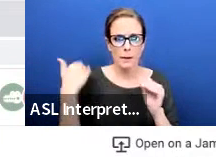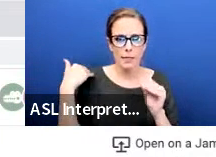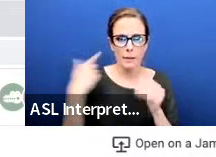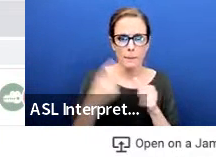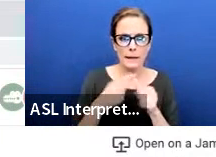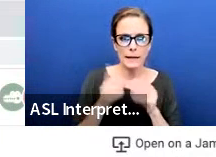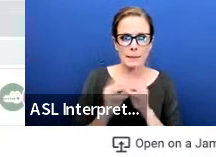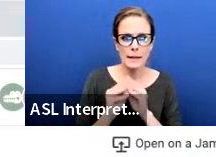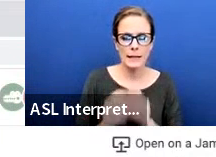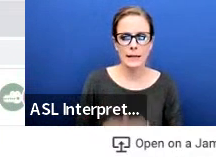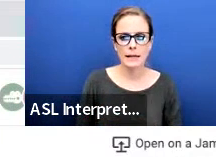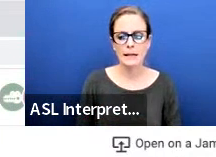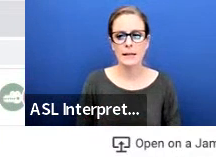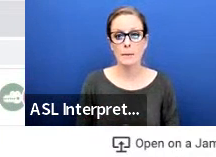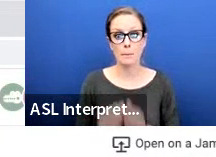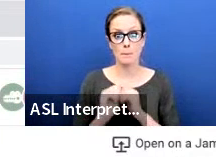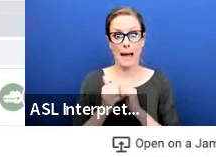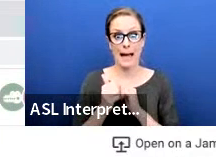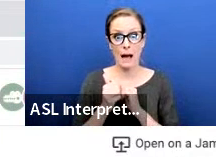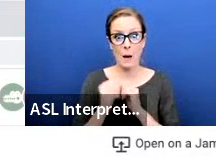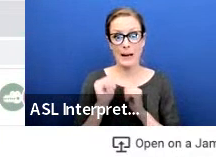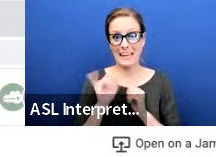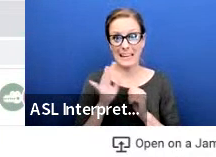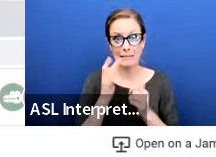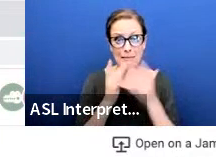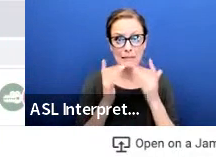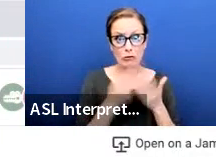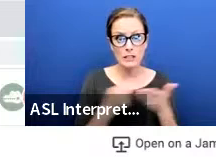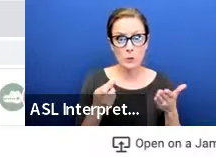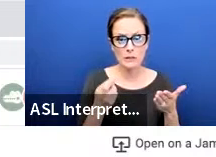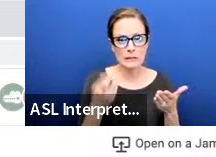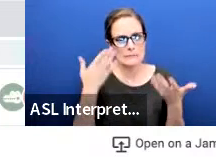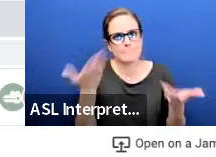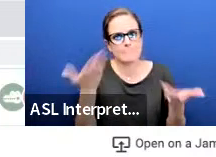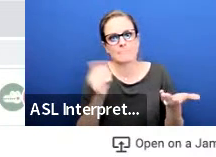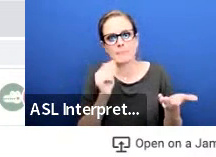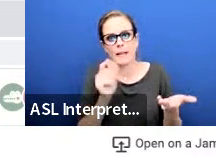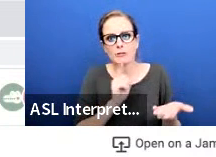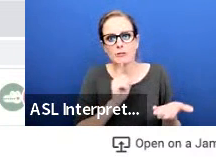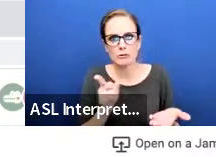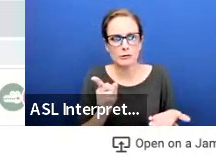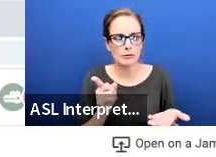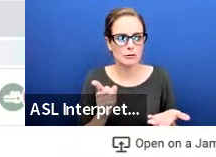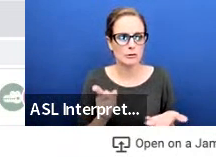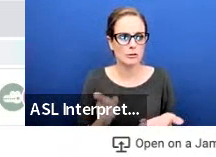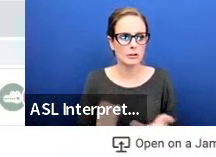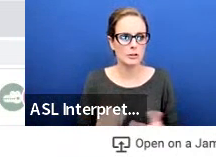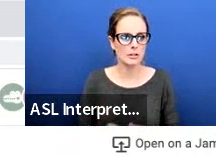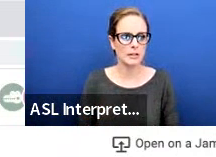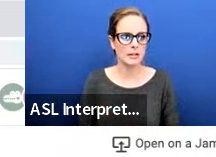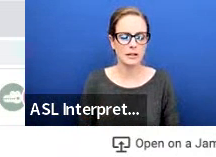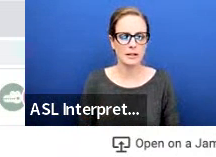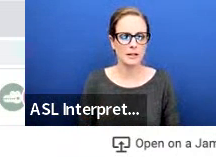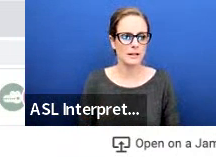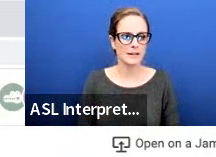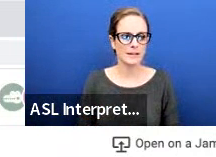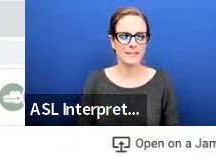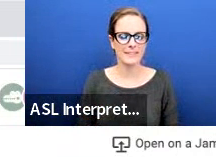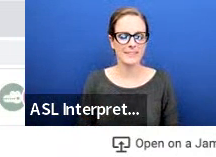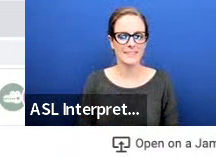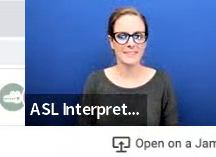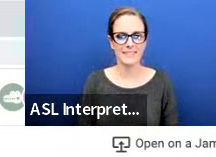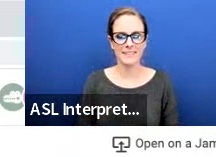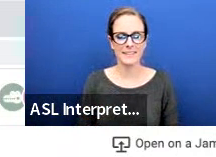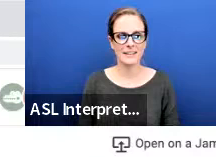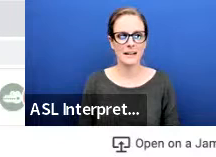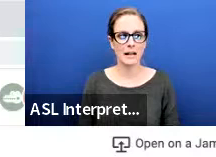how to do that though with low resources? I'm not really sure. I'm not really sure how to answer that question. And so I